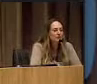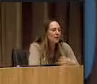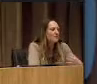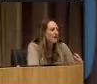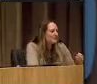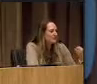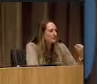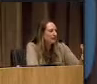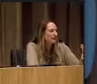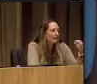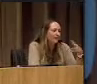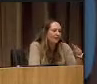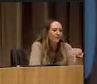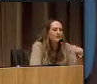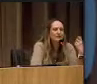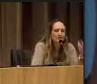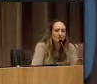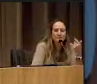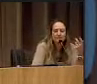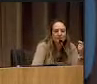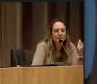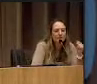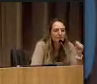look at this?